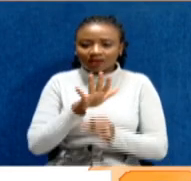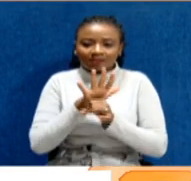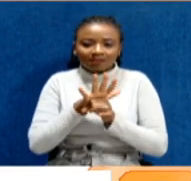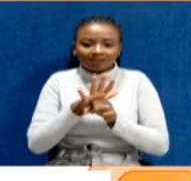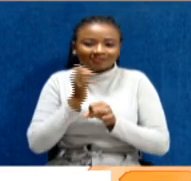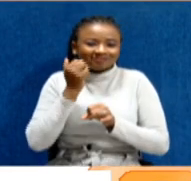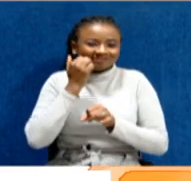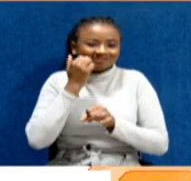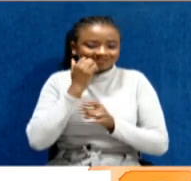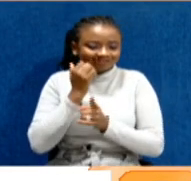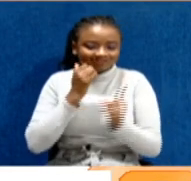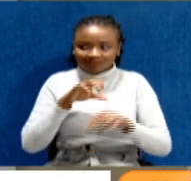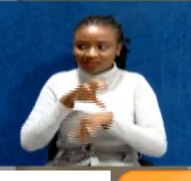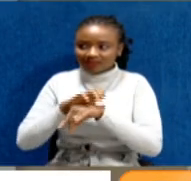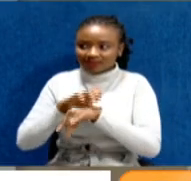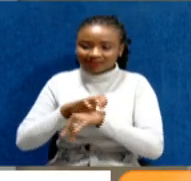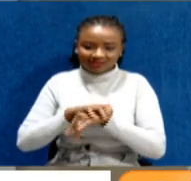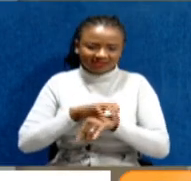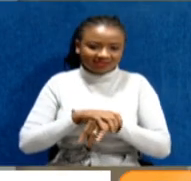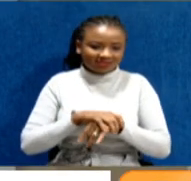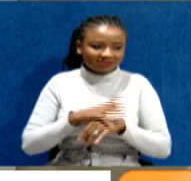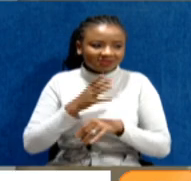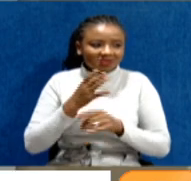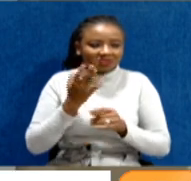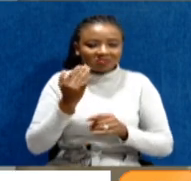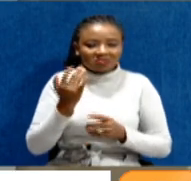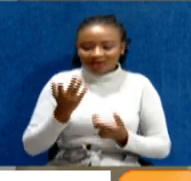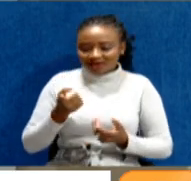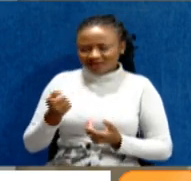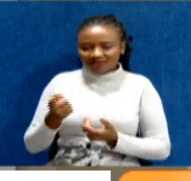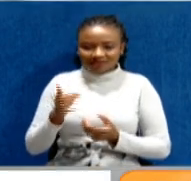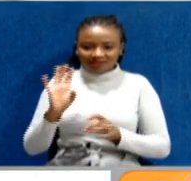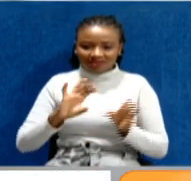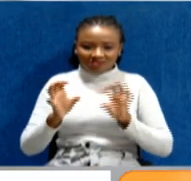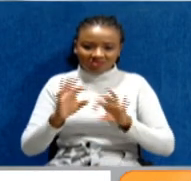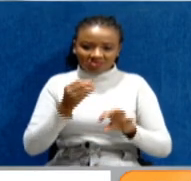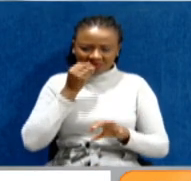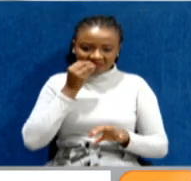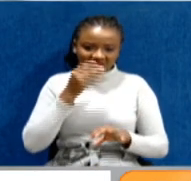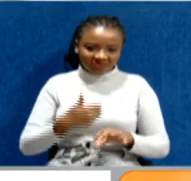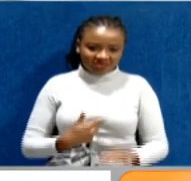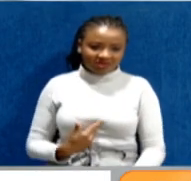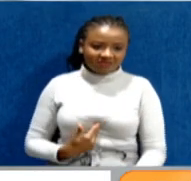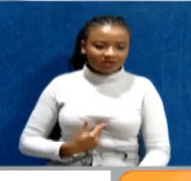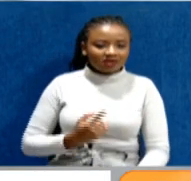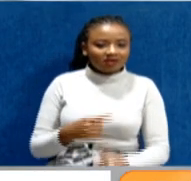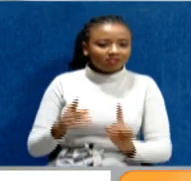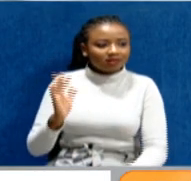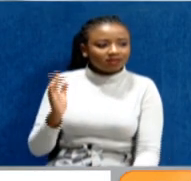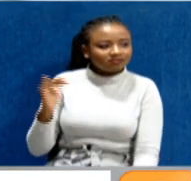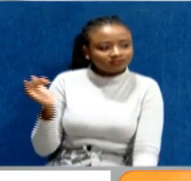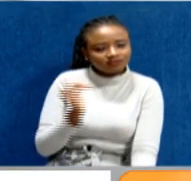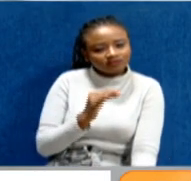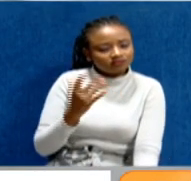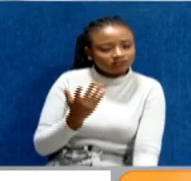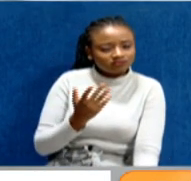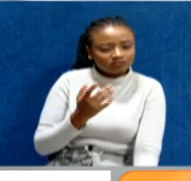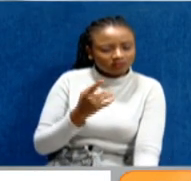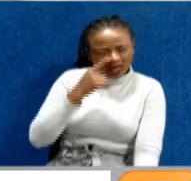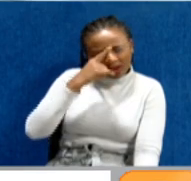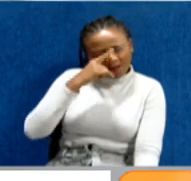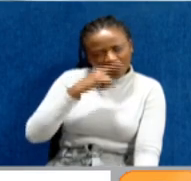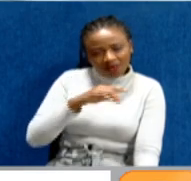choice than to look for this for these technologies. Mm. And yes. Collins, you know, speak to me about the policies that govern this issue